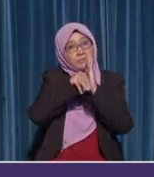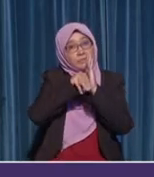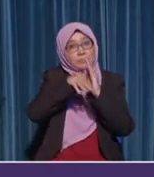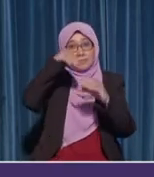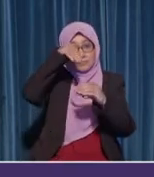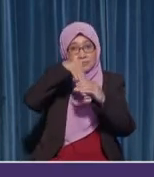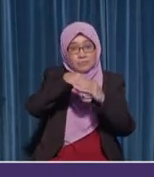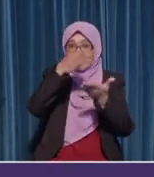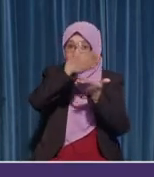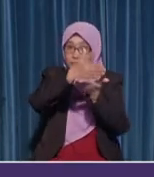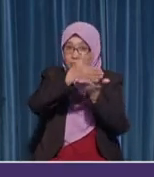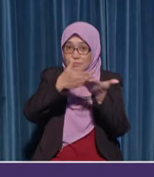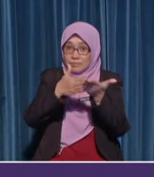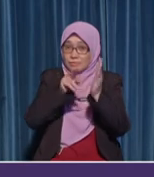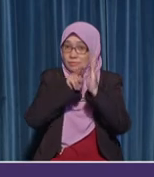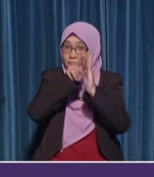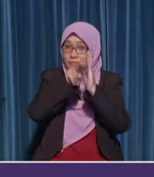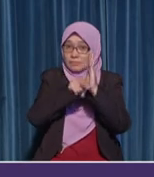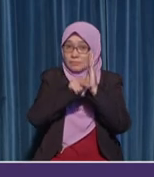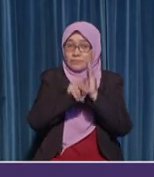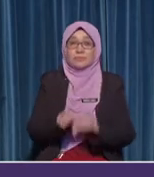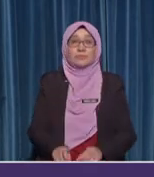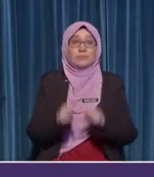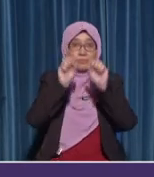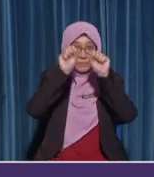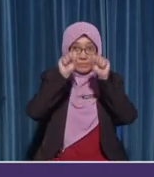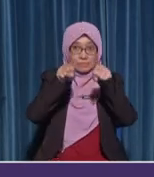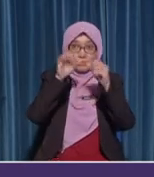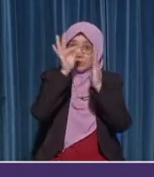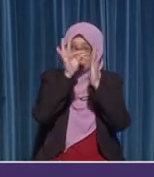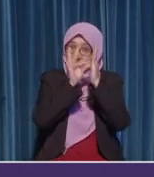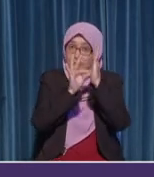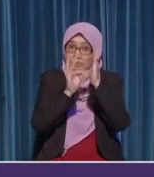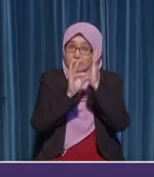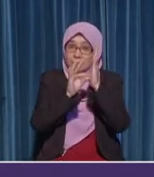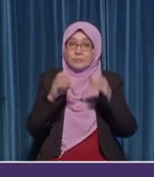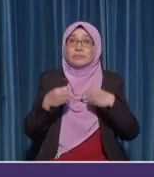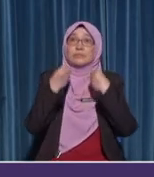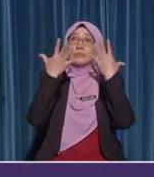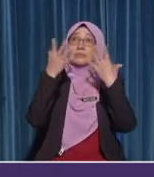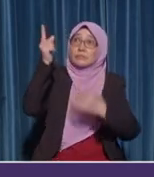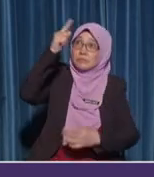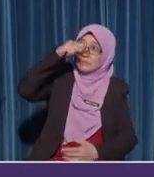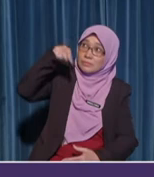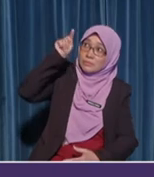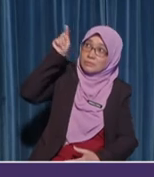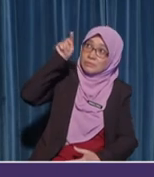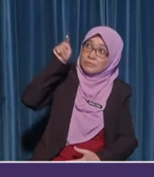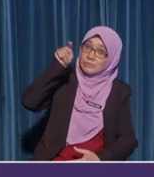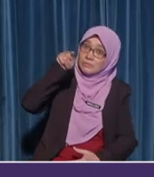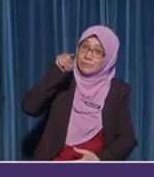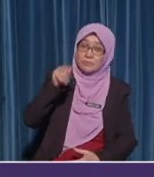half? Can you count how many graduations are there in half an